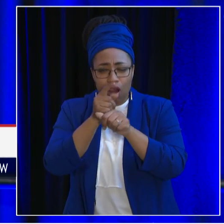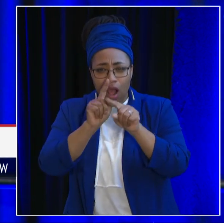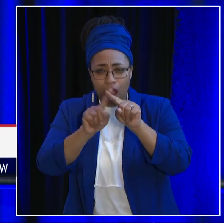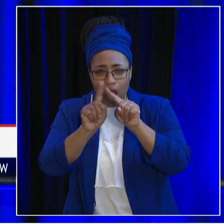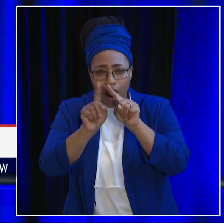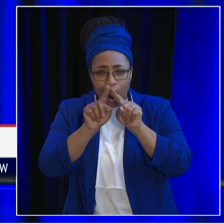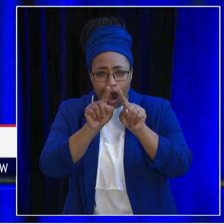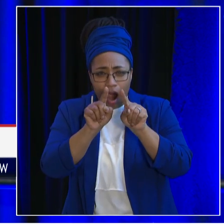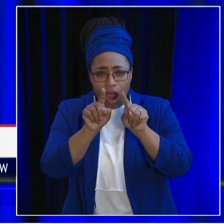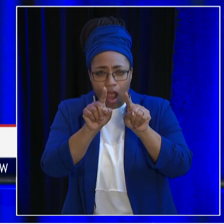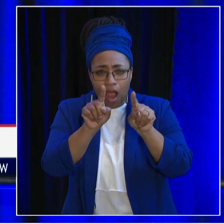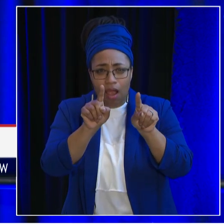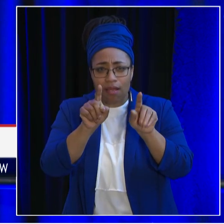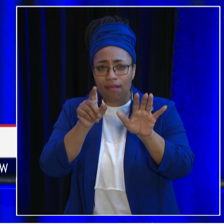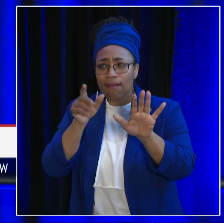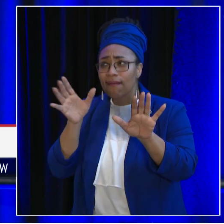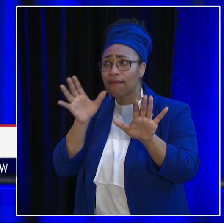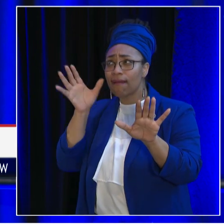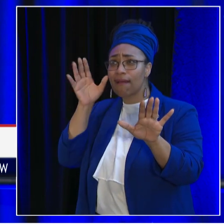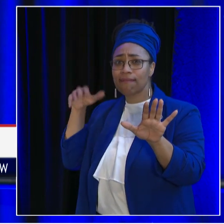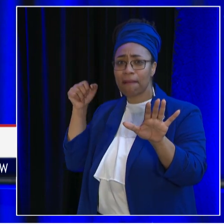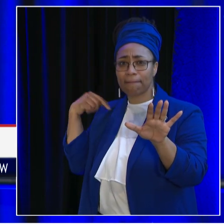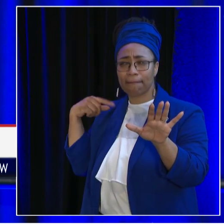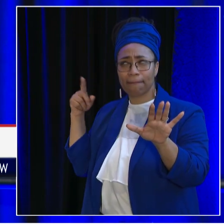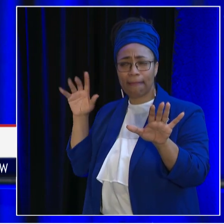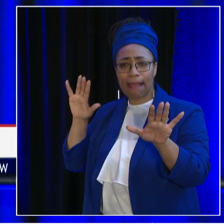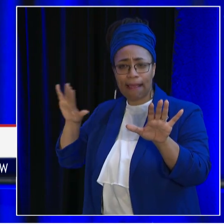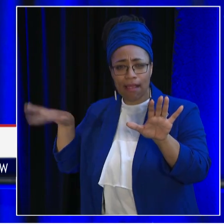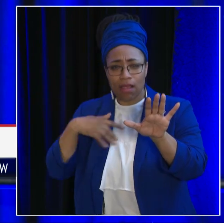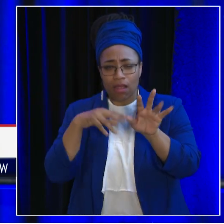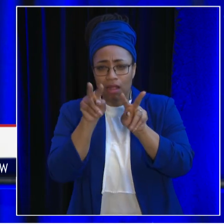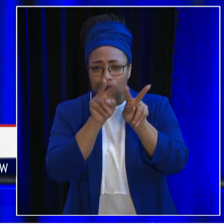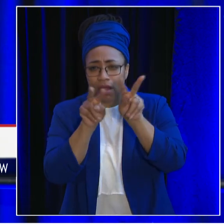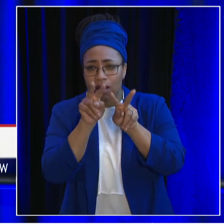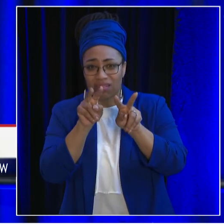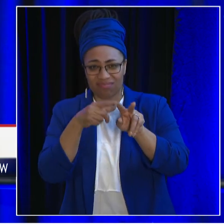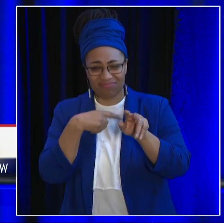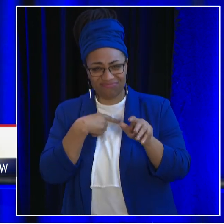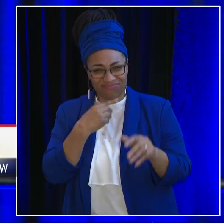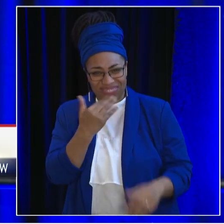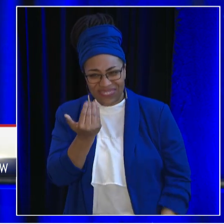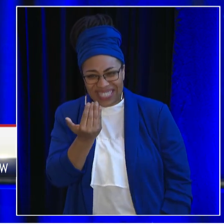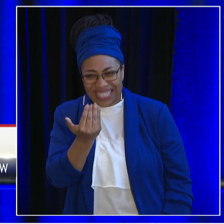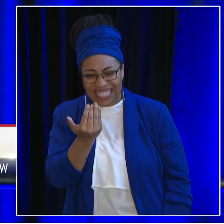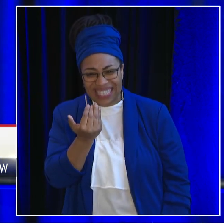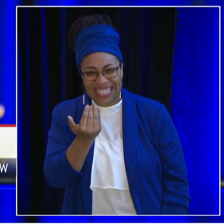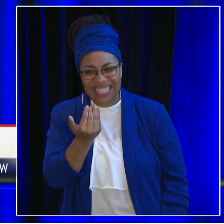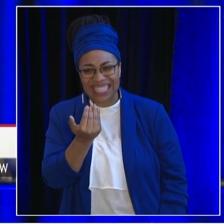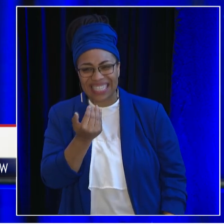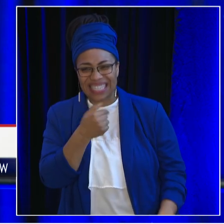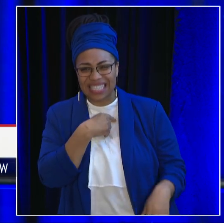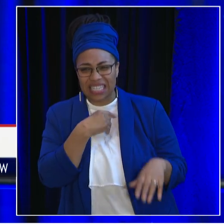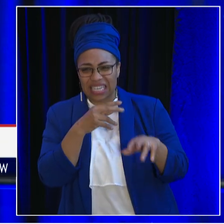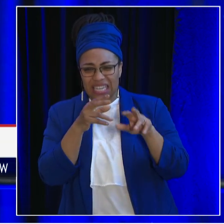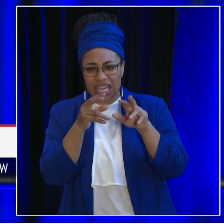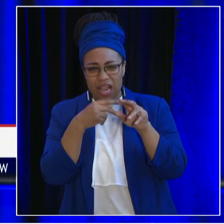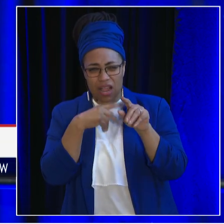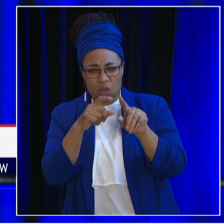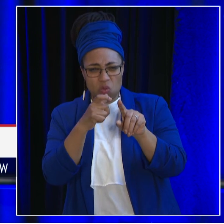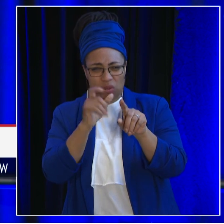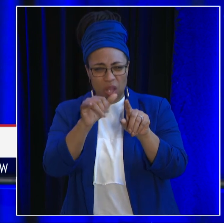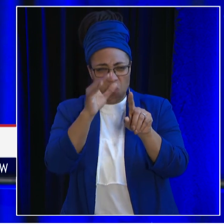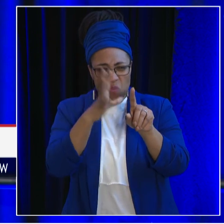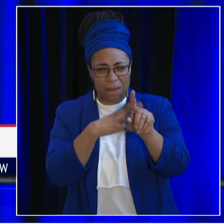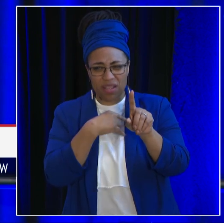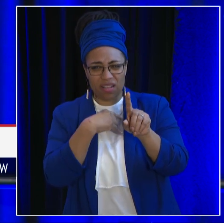it's my barber of almost 15 years. I text him, I'm like, do you know who this person is? He calls me right away. He goes, Maxwell,